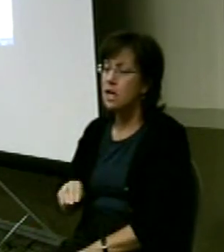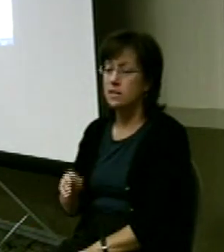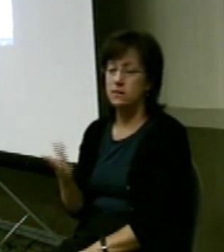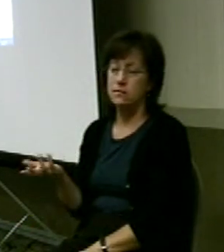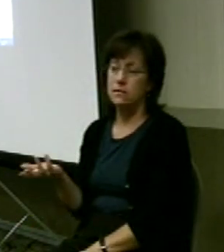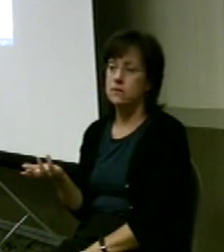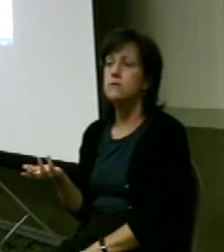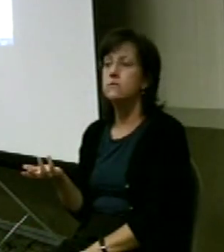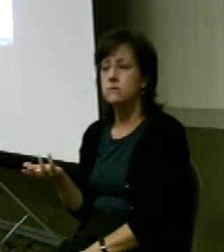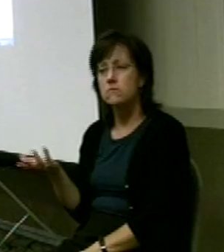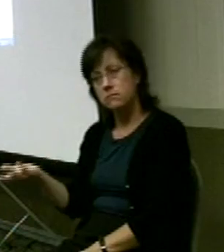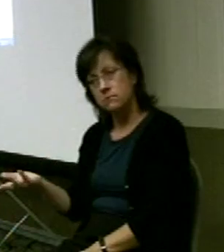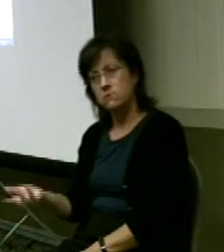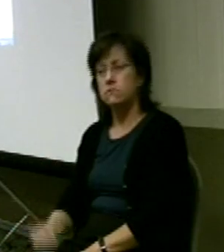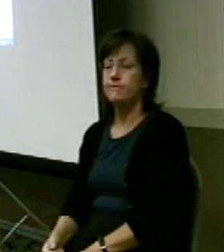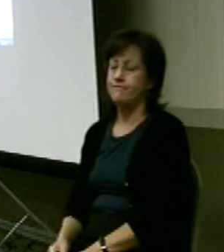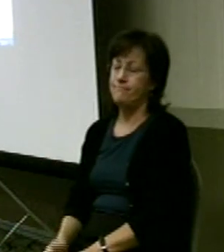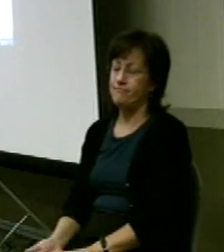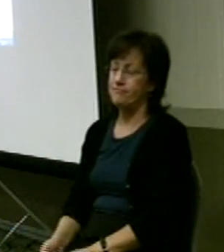You know?